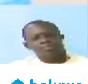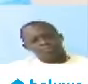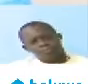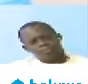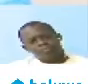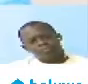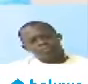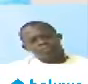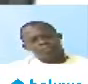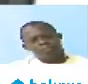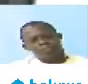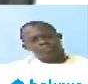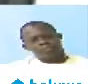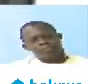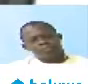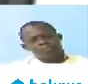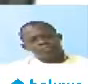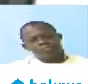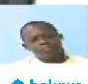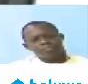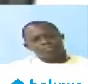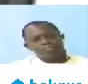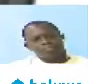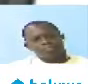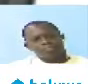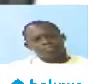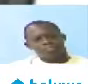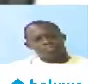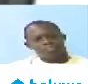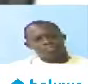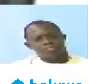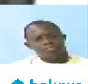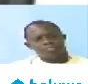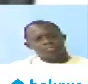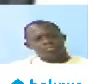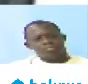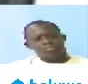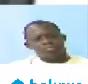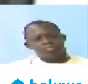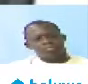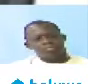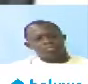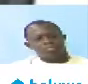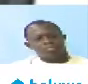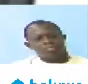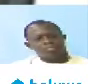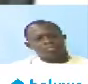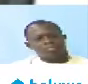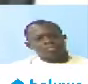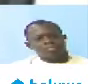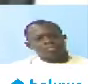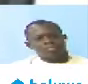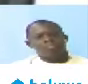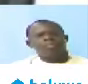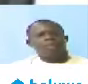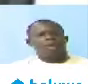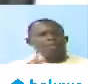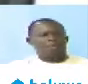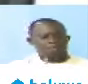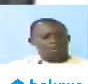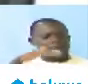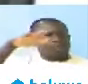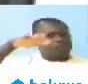kela metioti dela balwo wono ninde manu fama yi samba daralto. When I